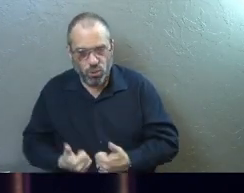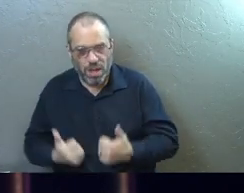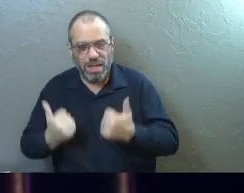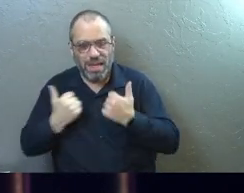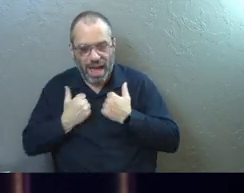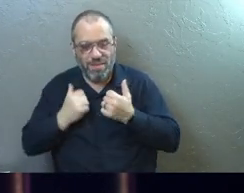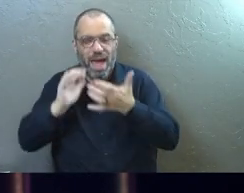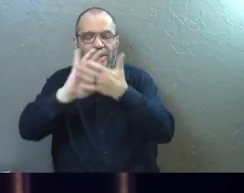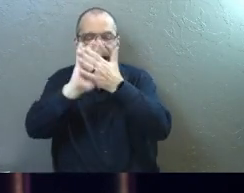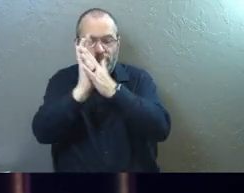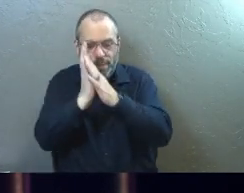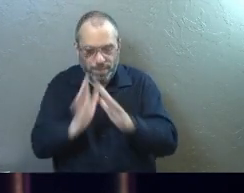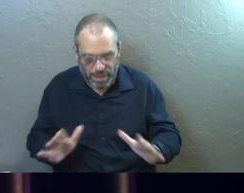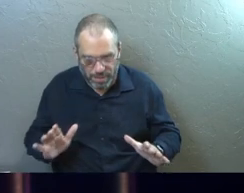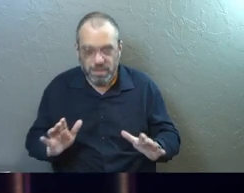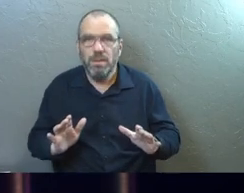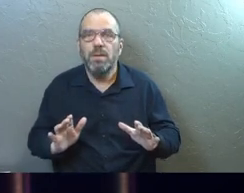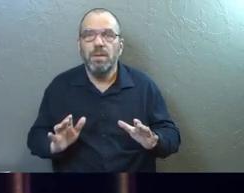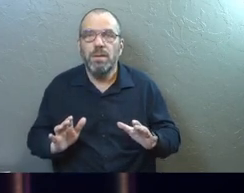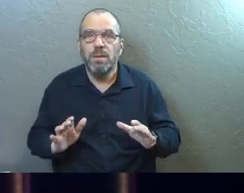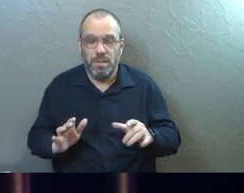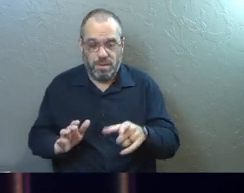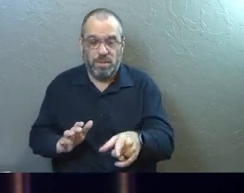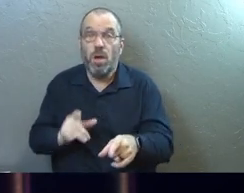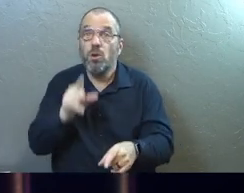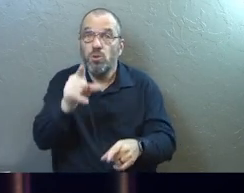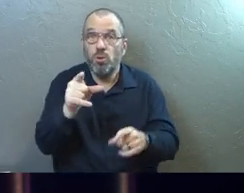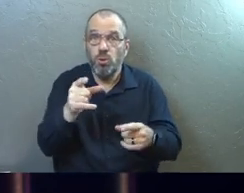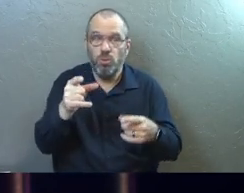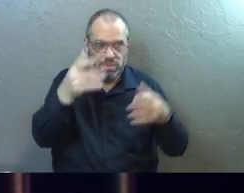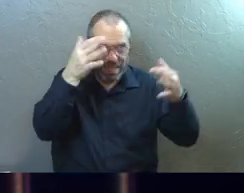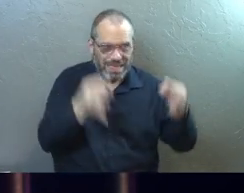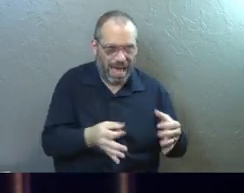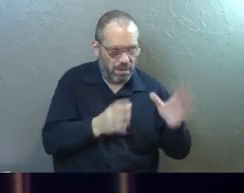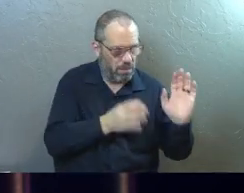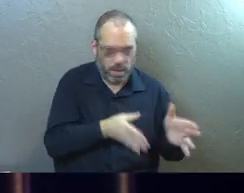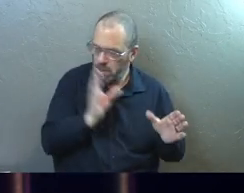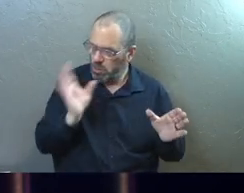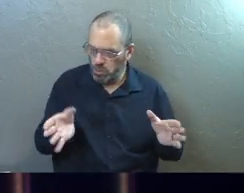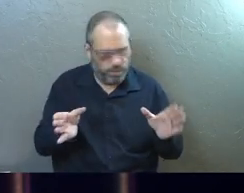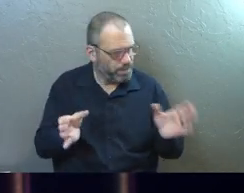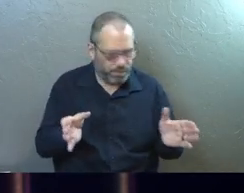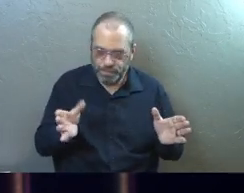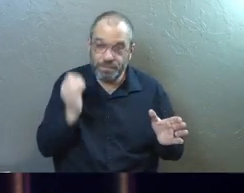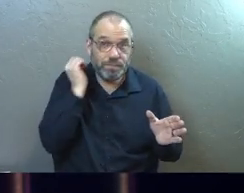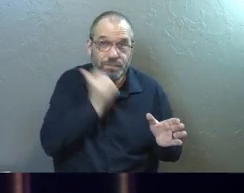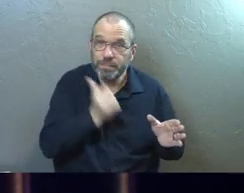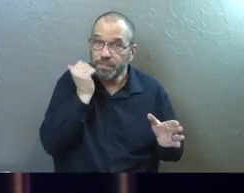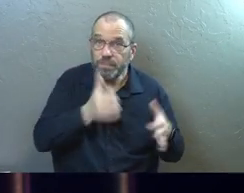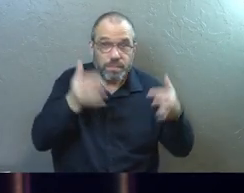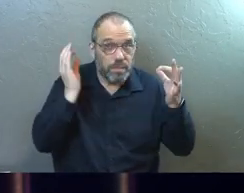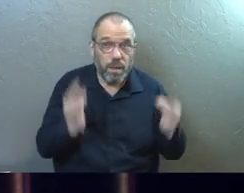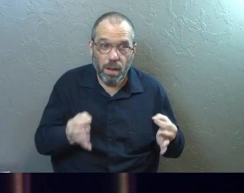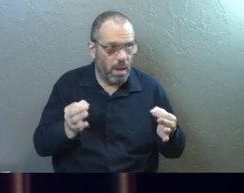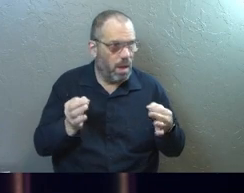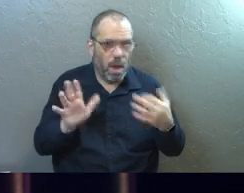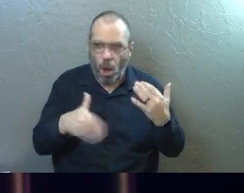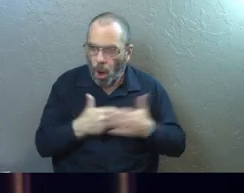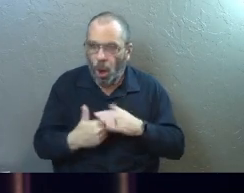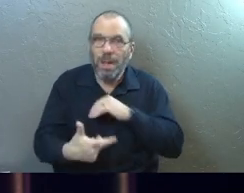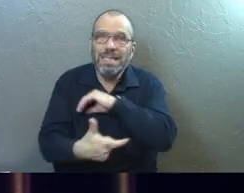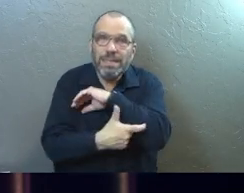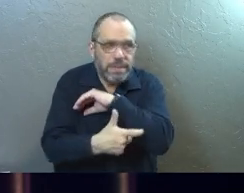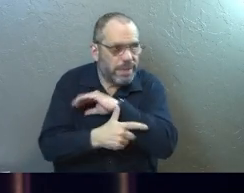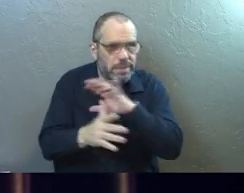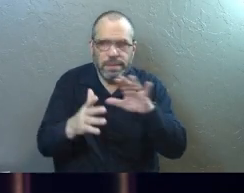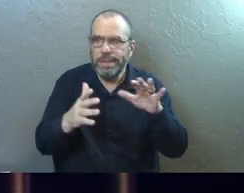life and peace. In this part, he says, you have a choice in every single moment, every single decision, every single